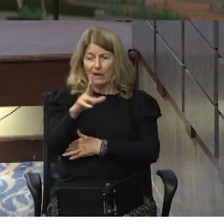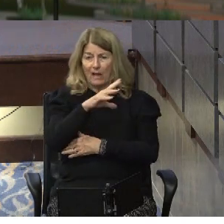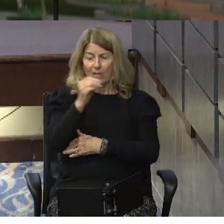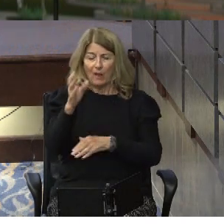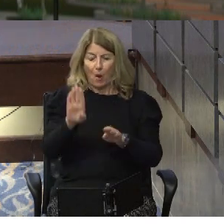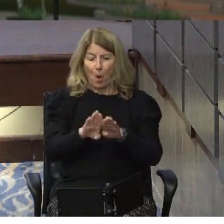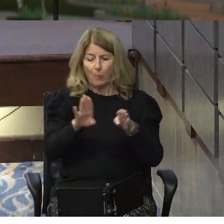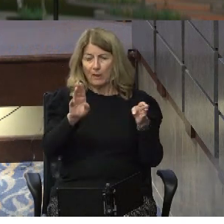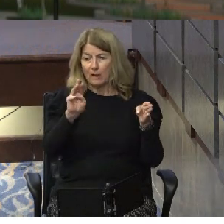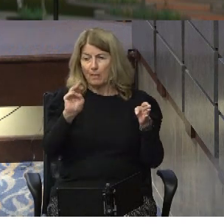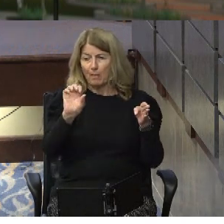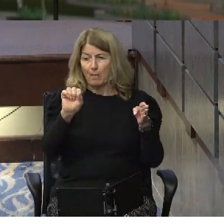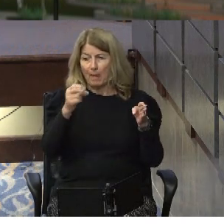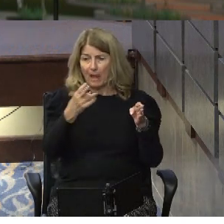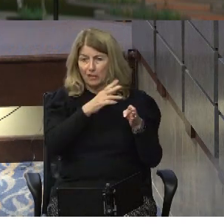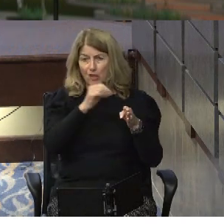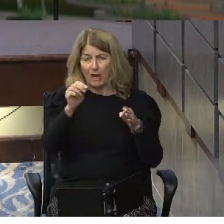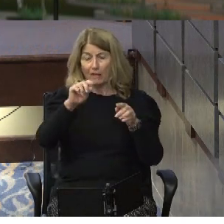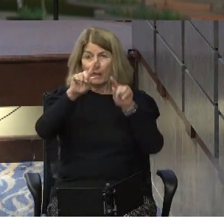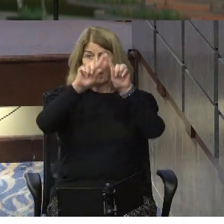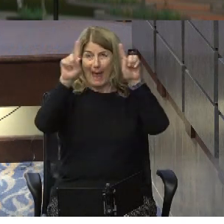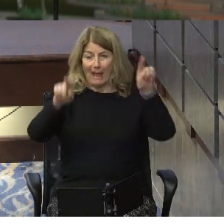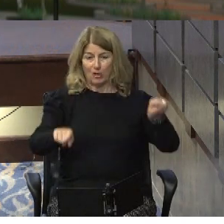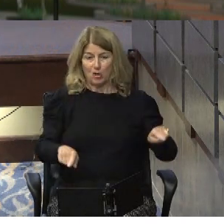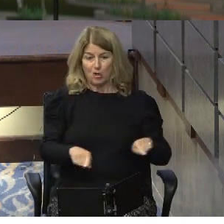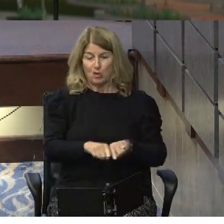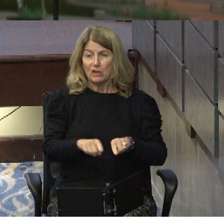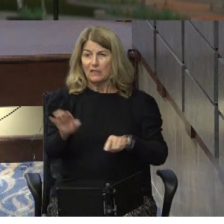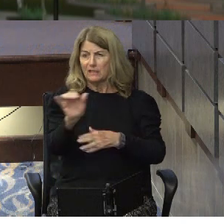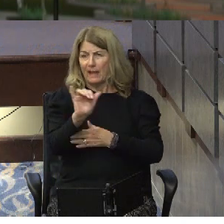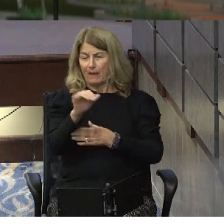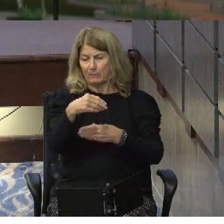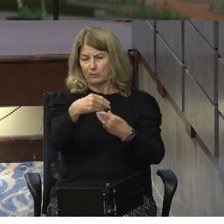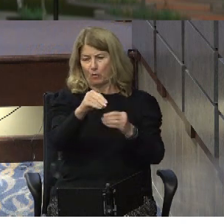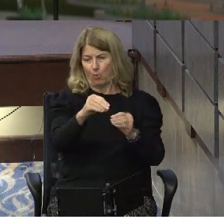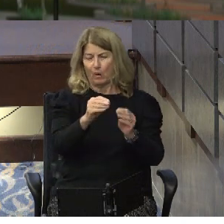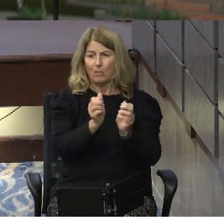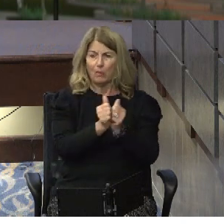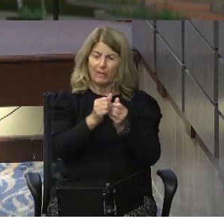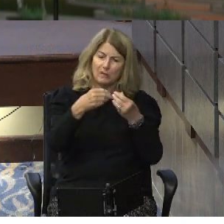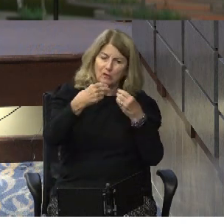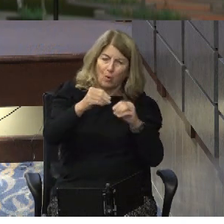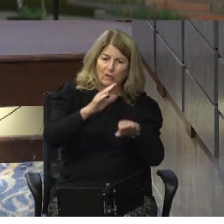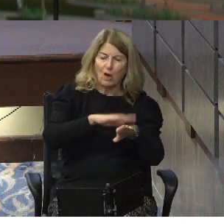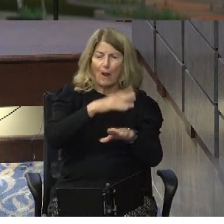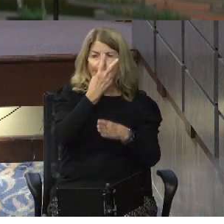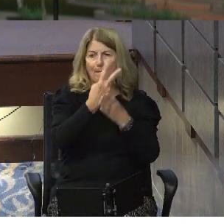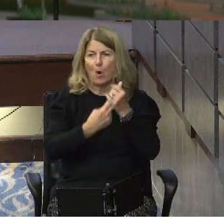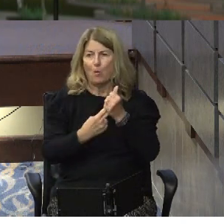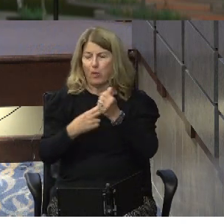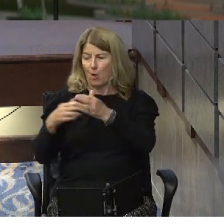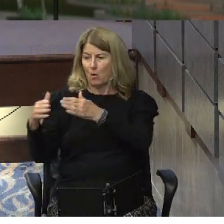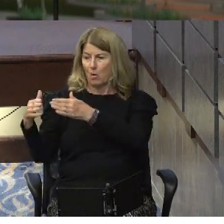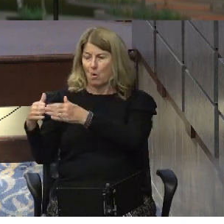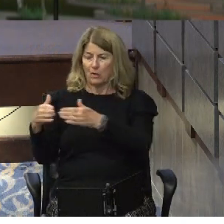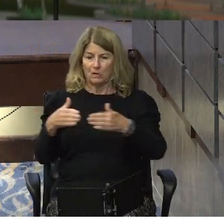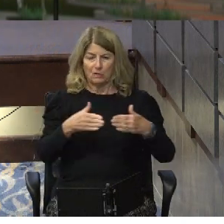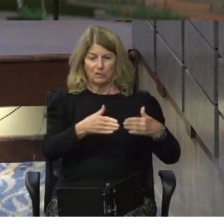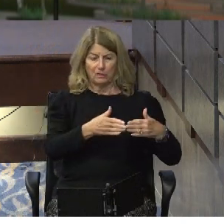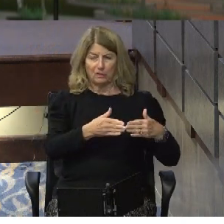vertical banners, the same storefront around there with retail on both corners, with the clay and U Parks on